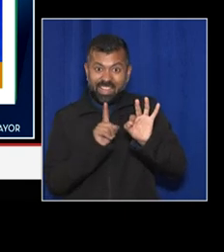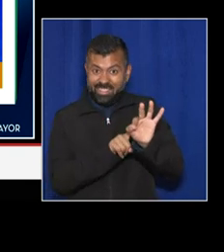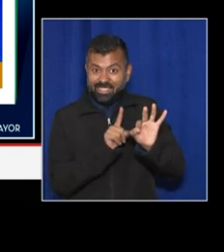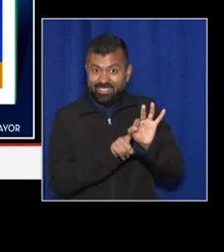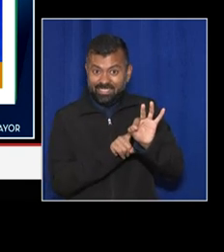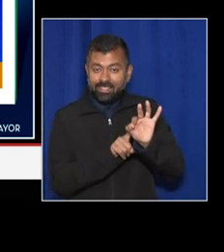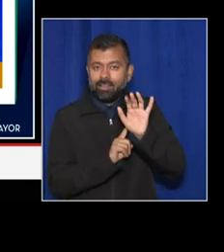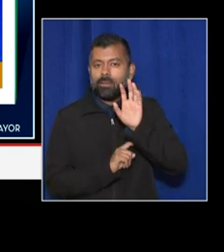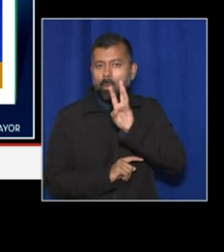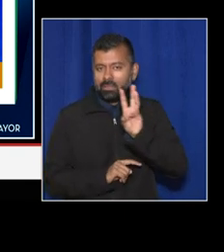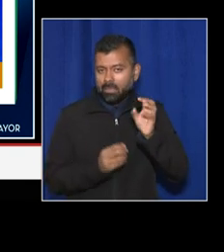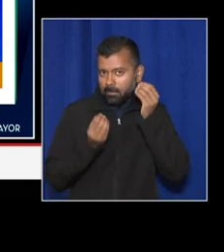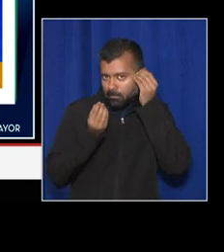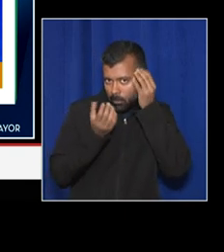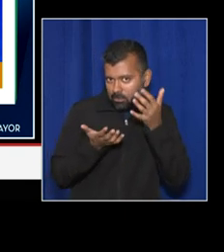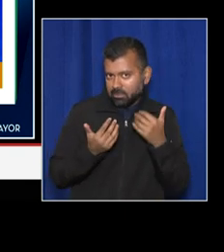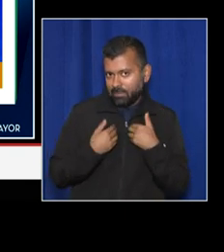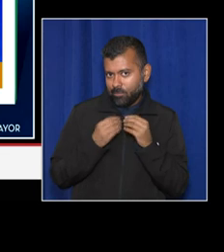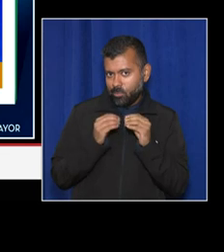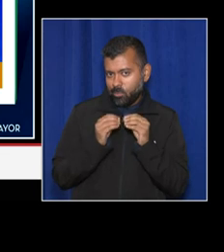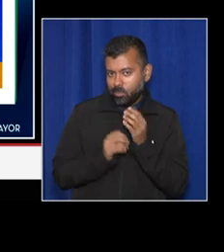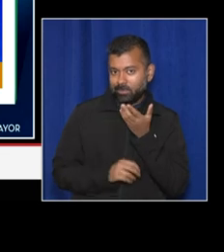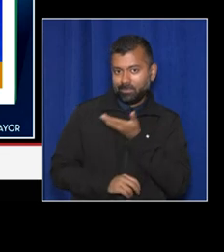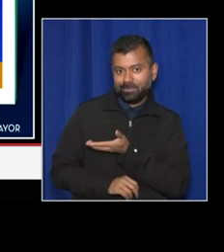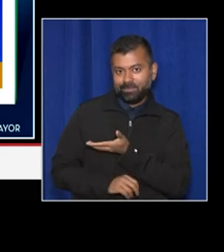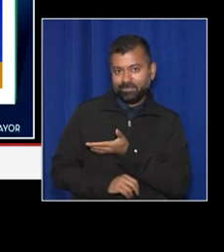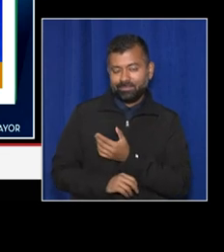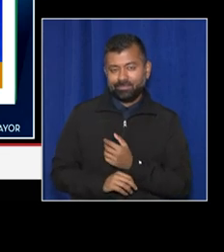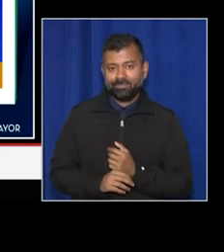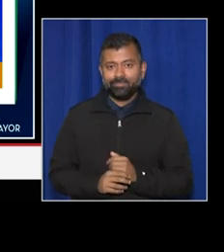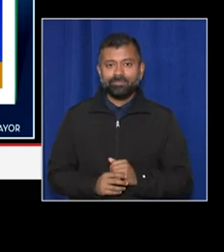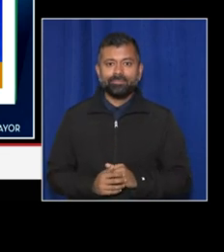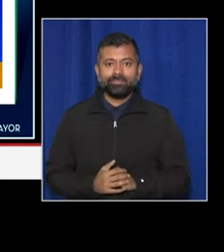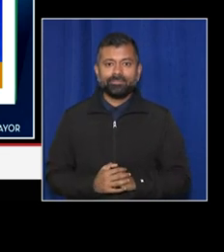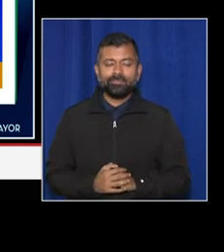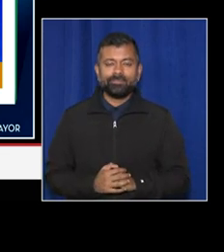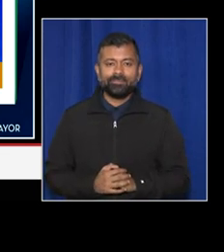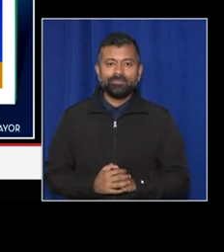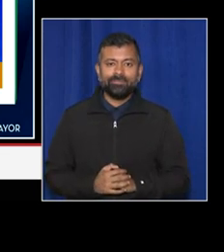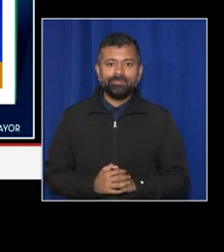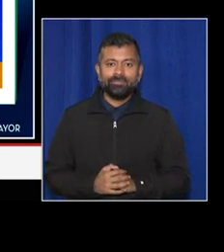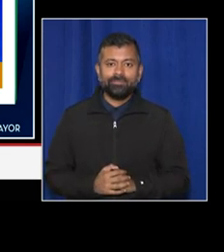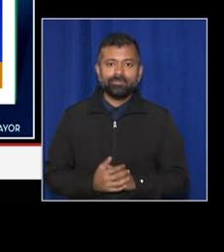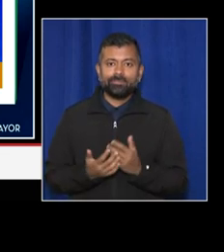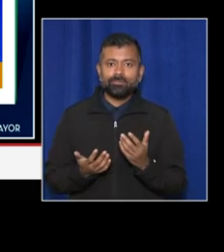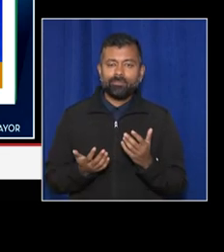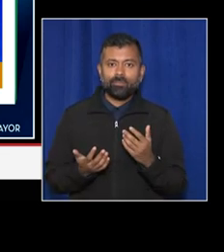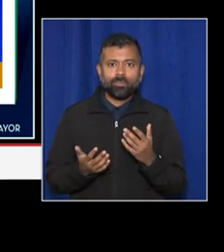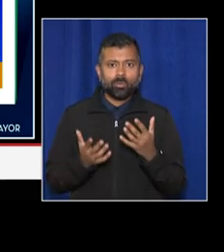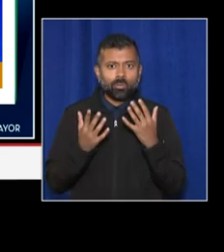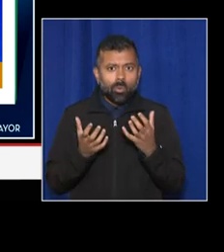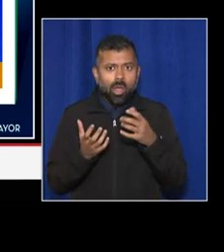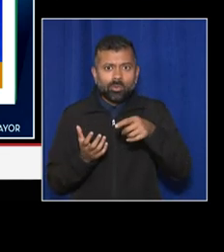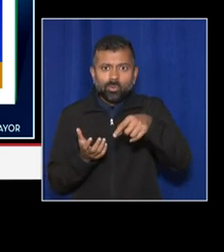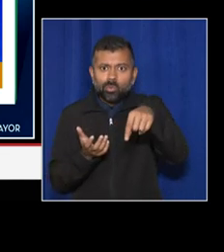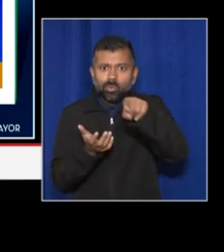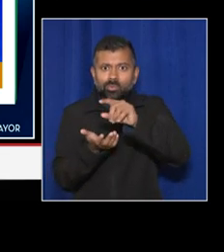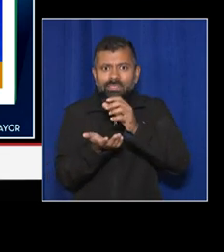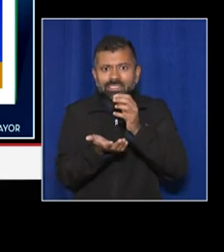in the City 2025 at eventbrite.com. And we encourage you to attend to find those